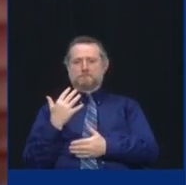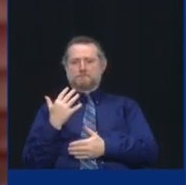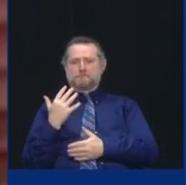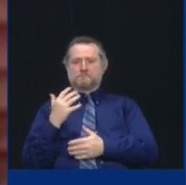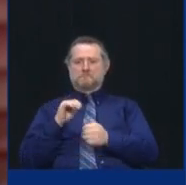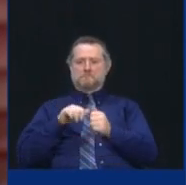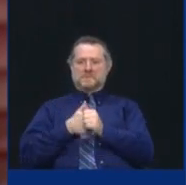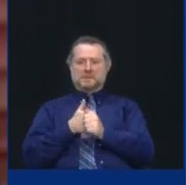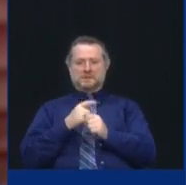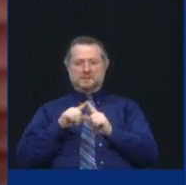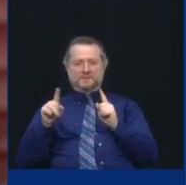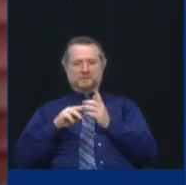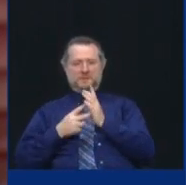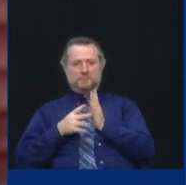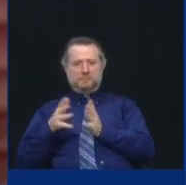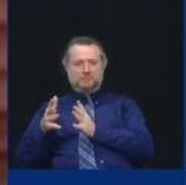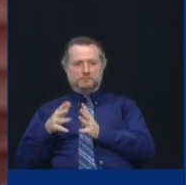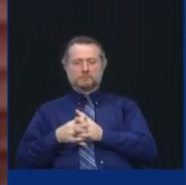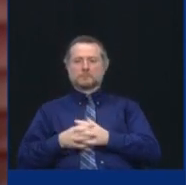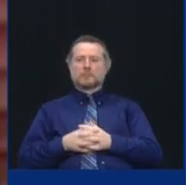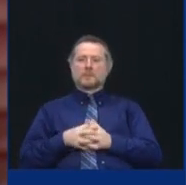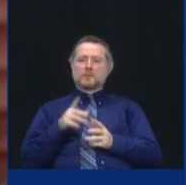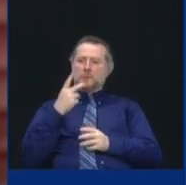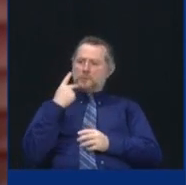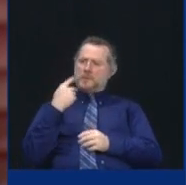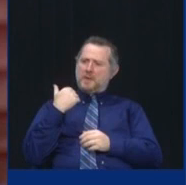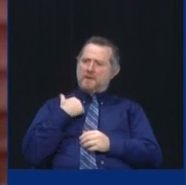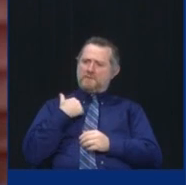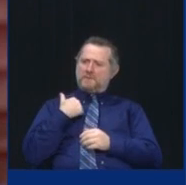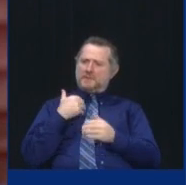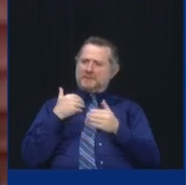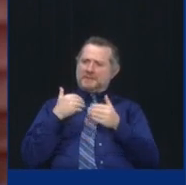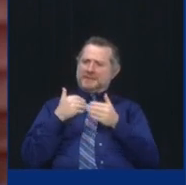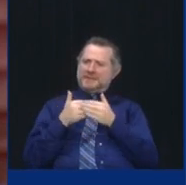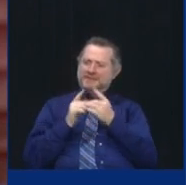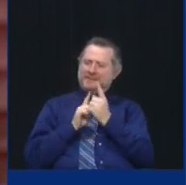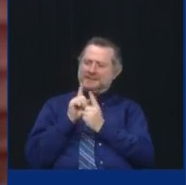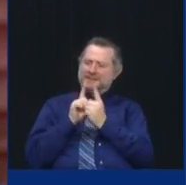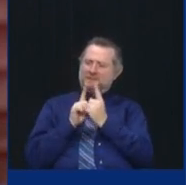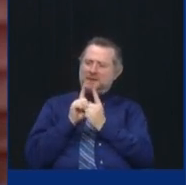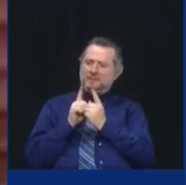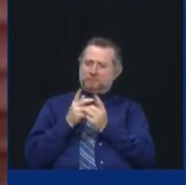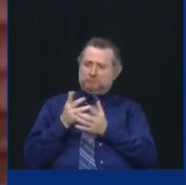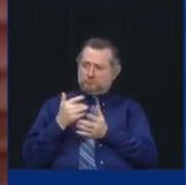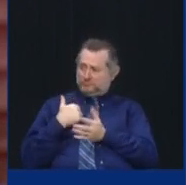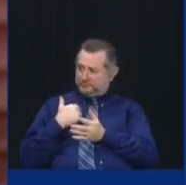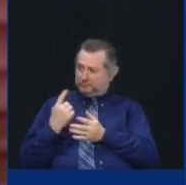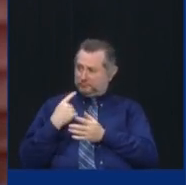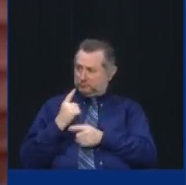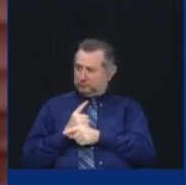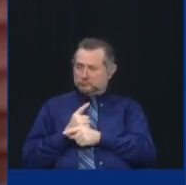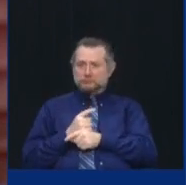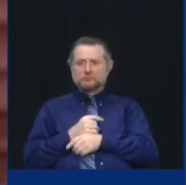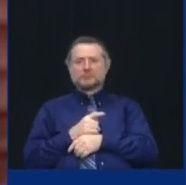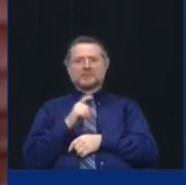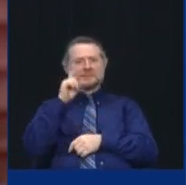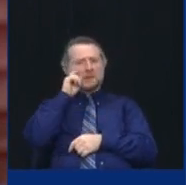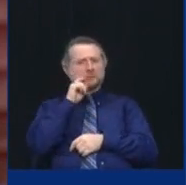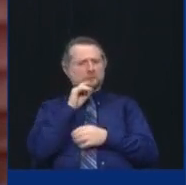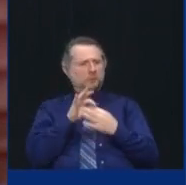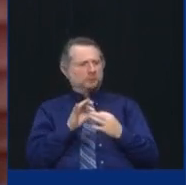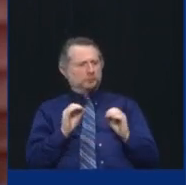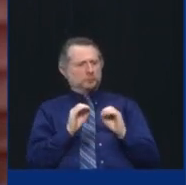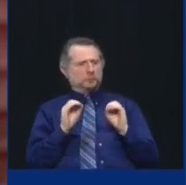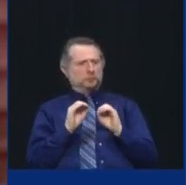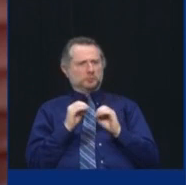manifestations. I think we have an intimate relationship. Don't you think that? Yeah. Not a sexual relationship.